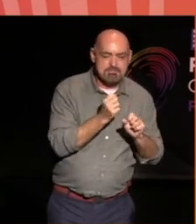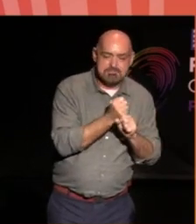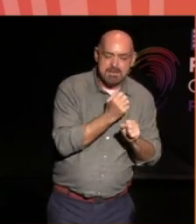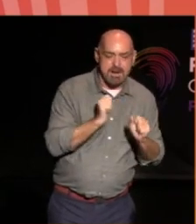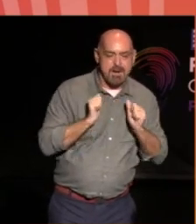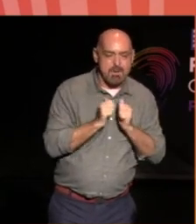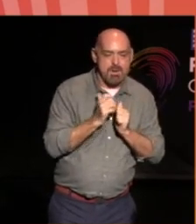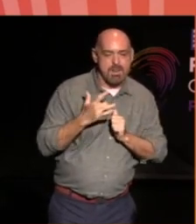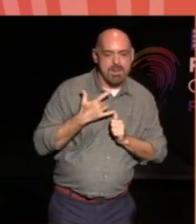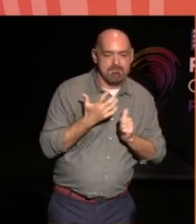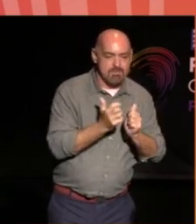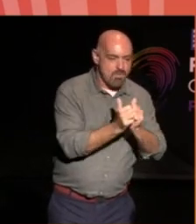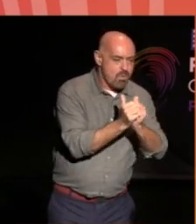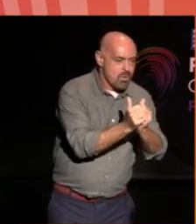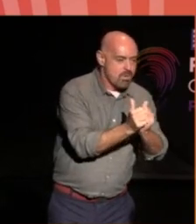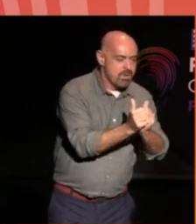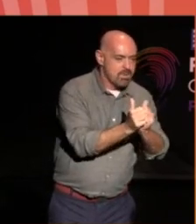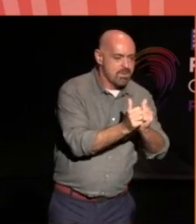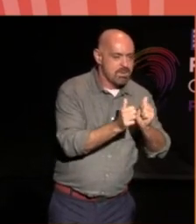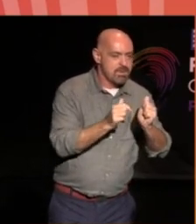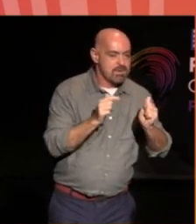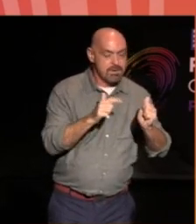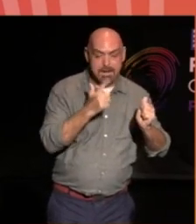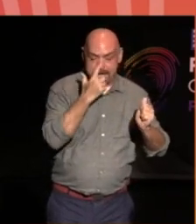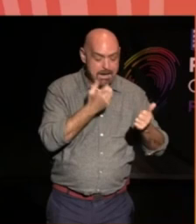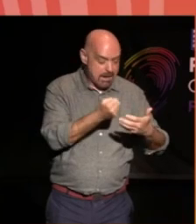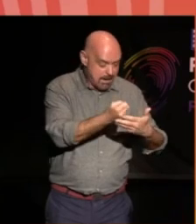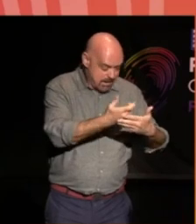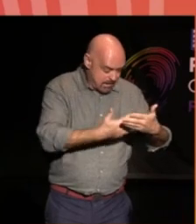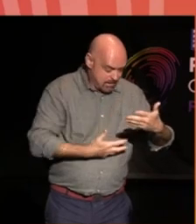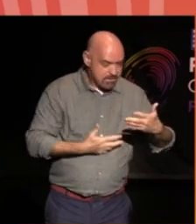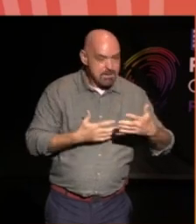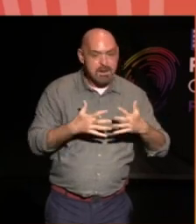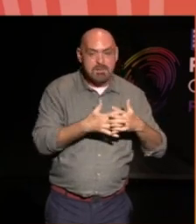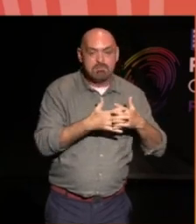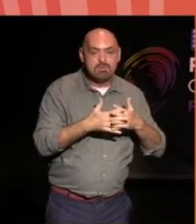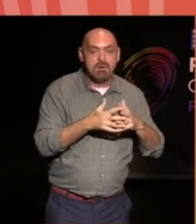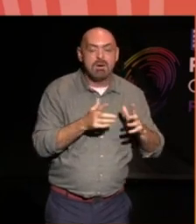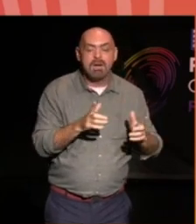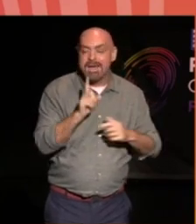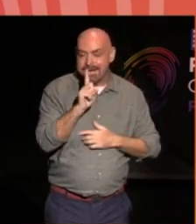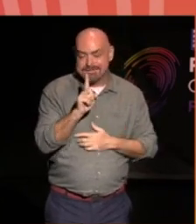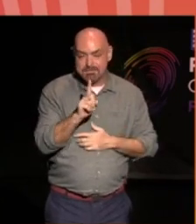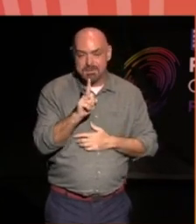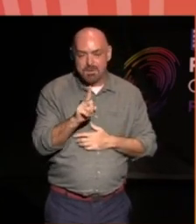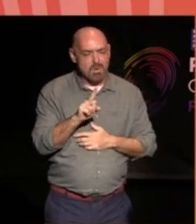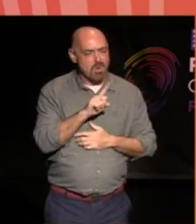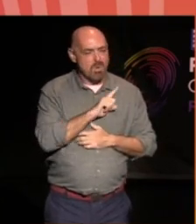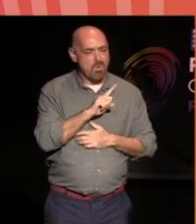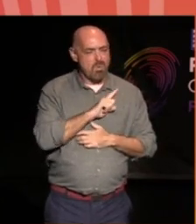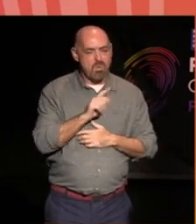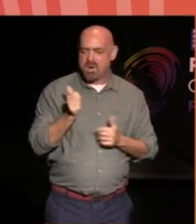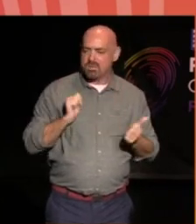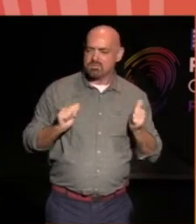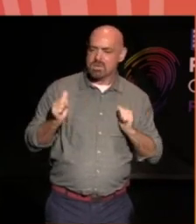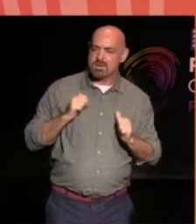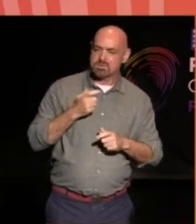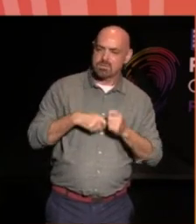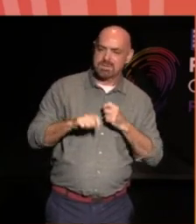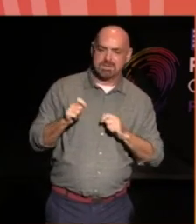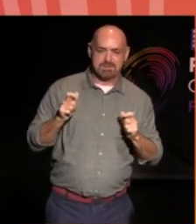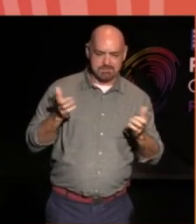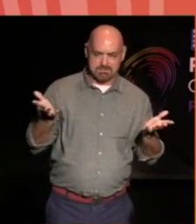life worthwhile. And it can tell us everything about America, except why we are proud to be